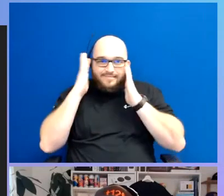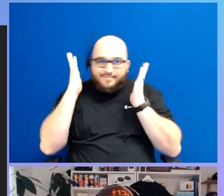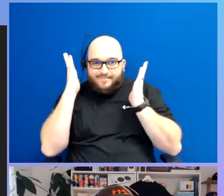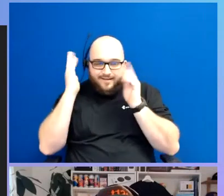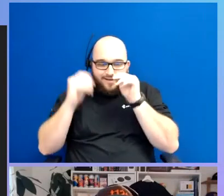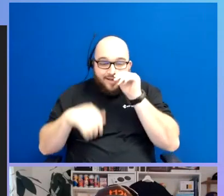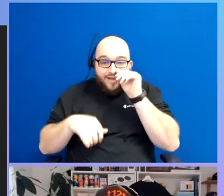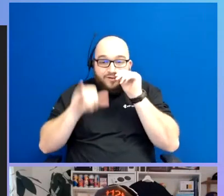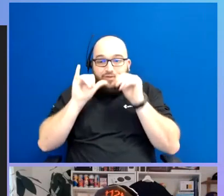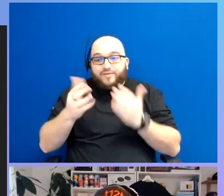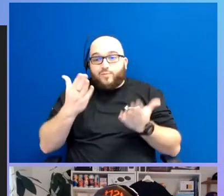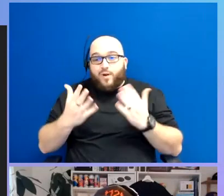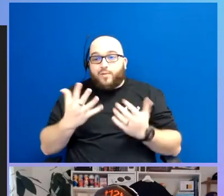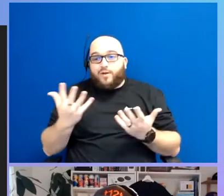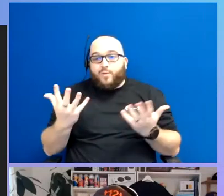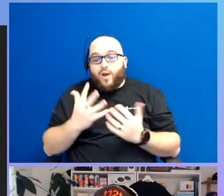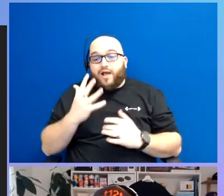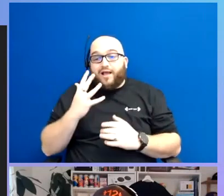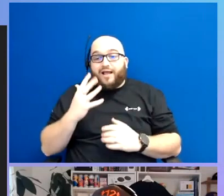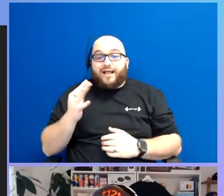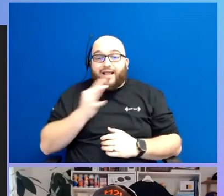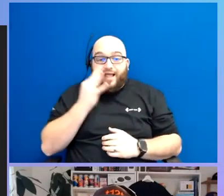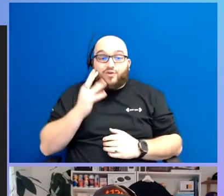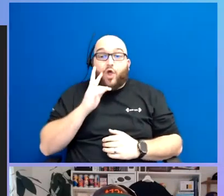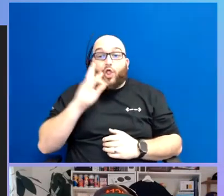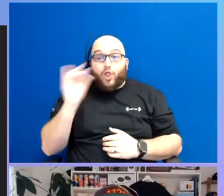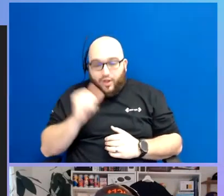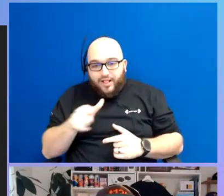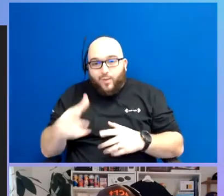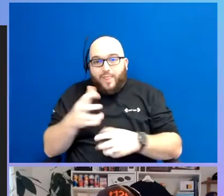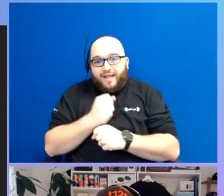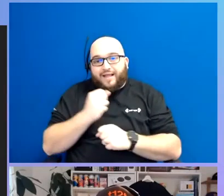that's probably what cats look like when they get a shower.